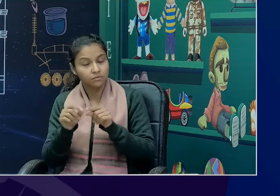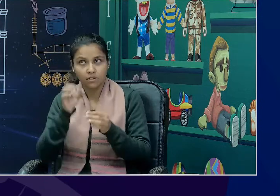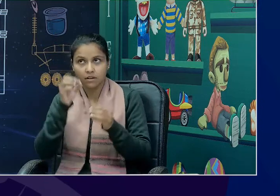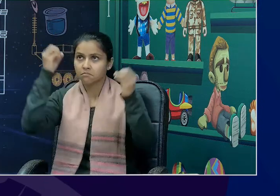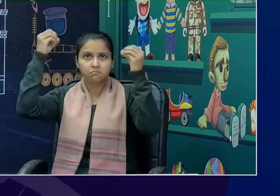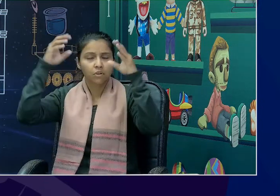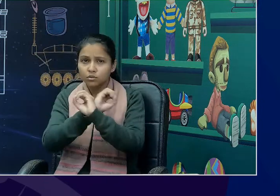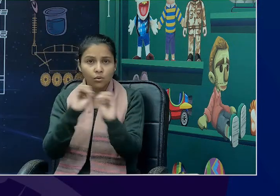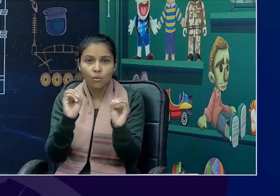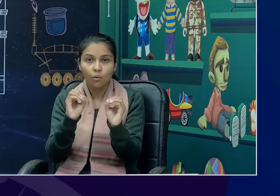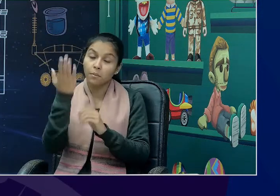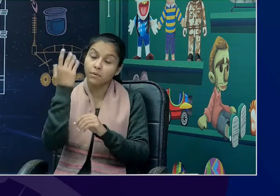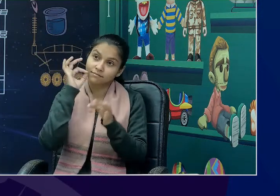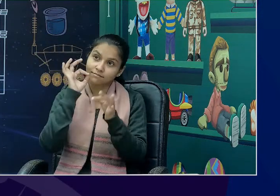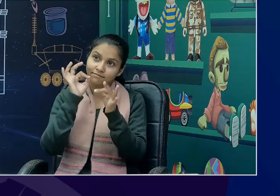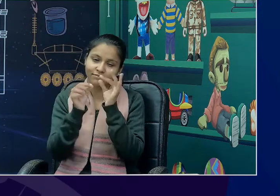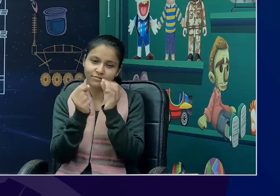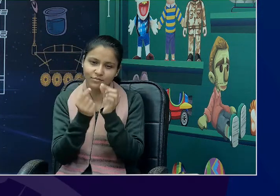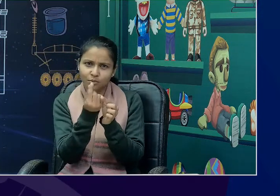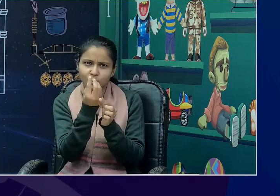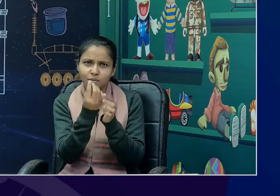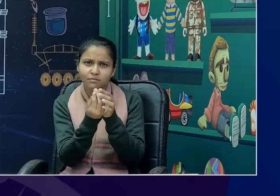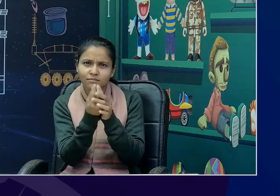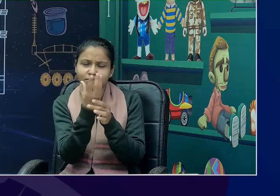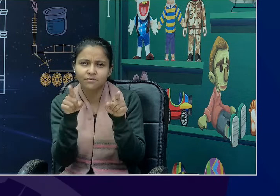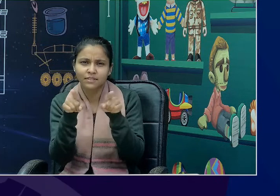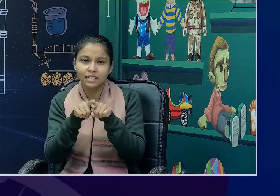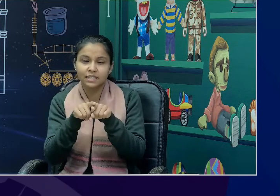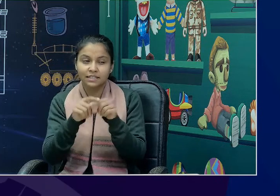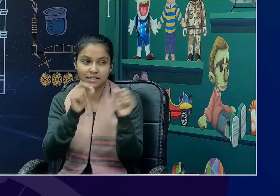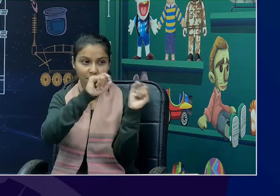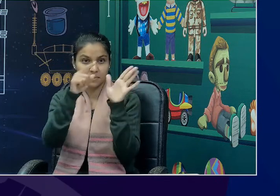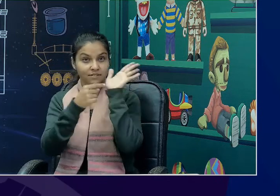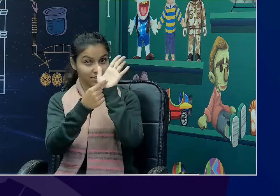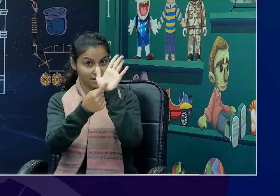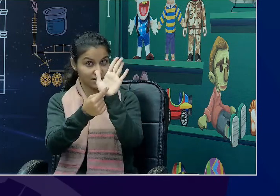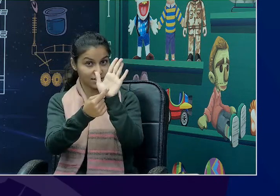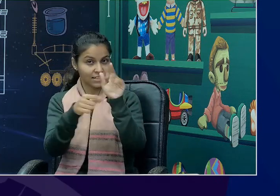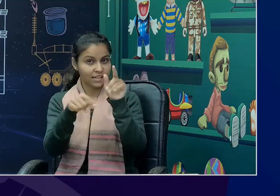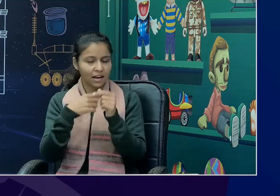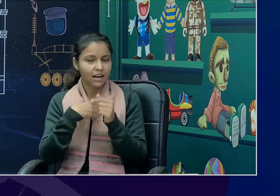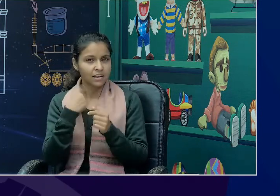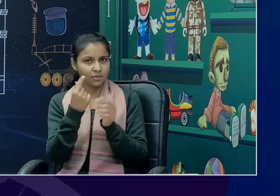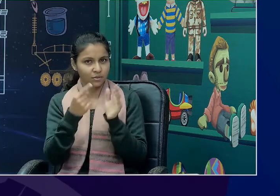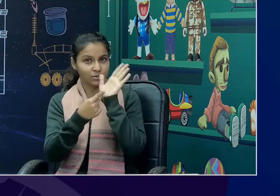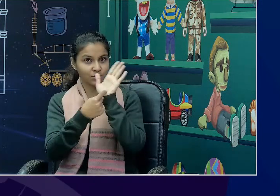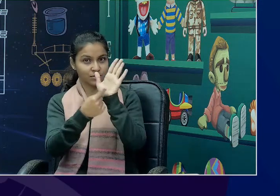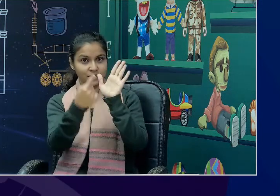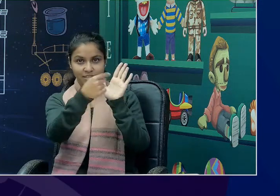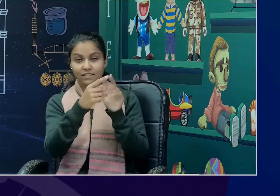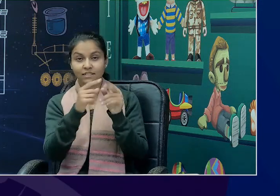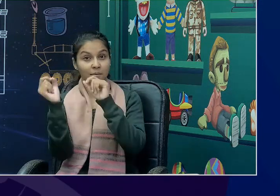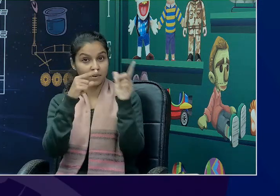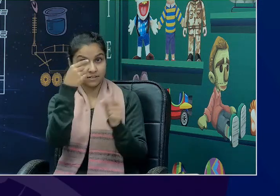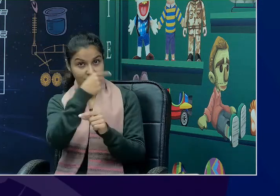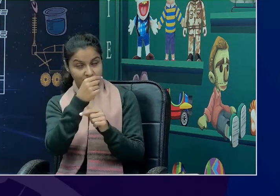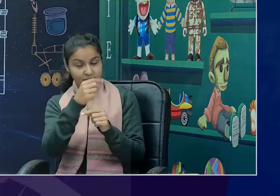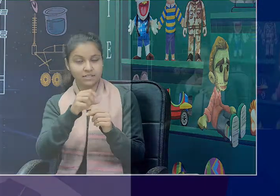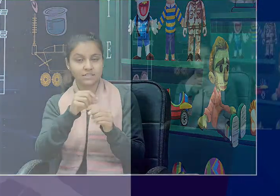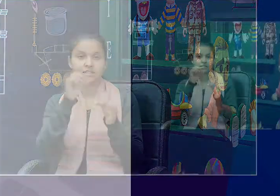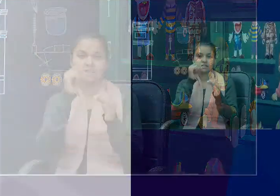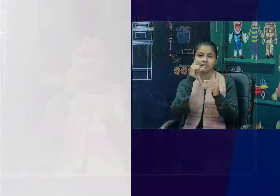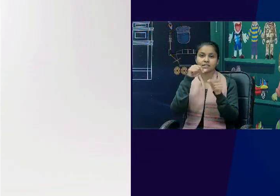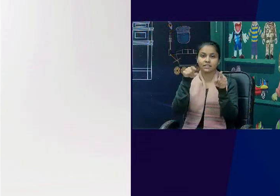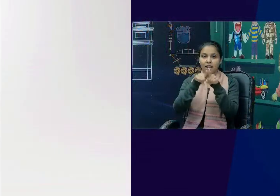there. So what we can do is we can use pictures like I have also used. This is a kerosene lamp.